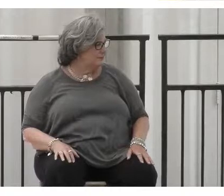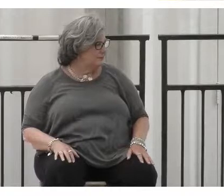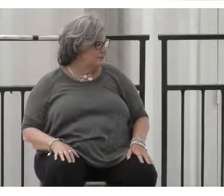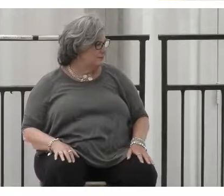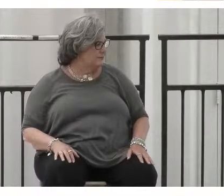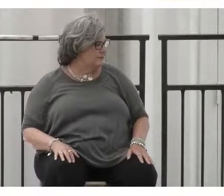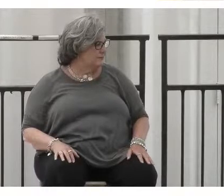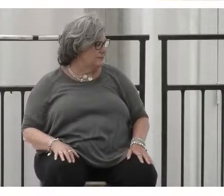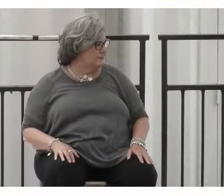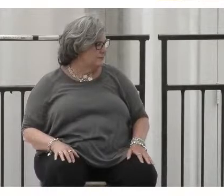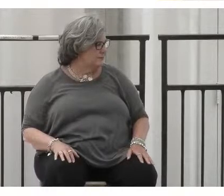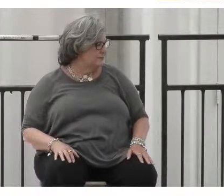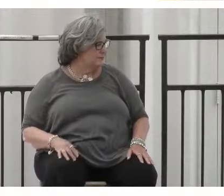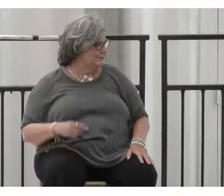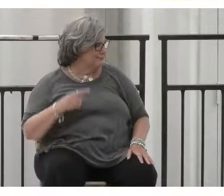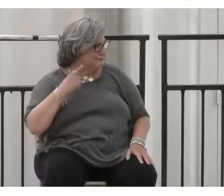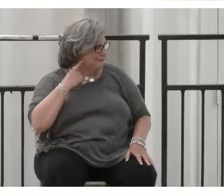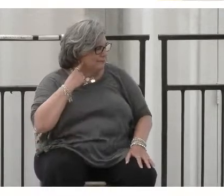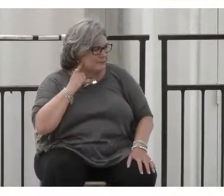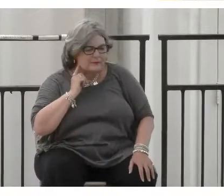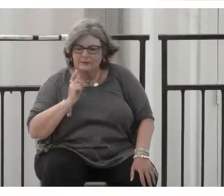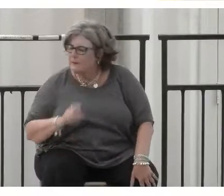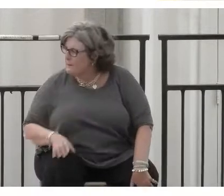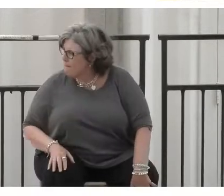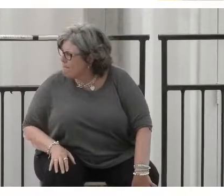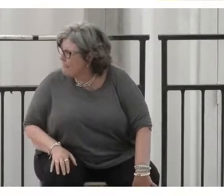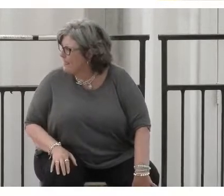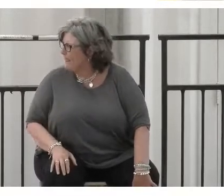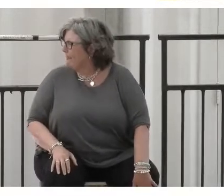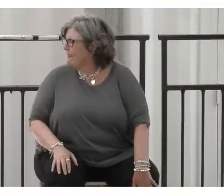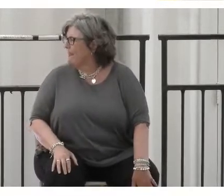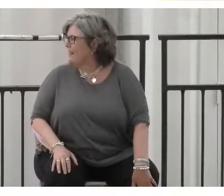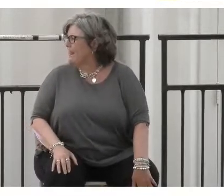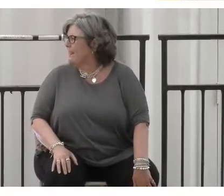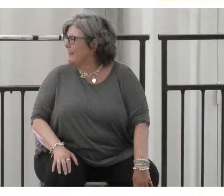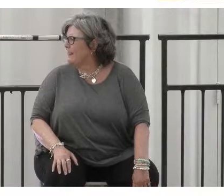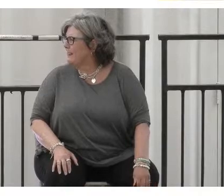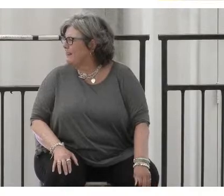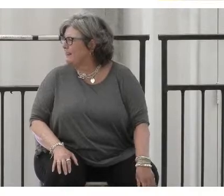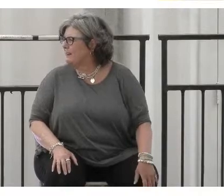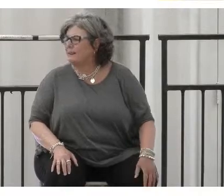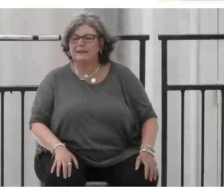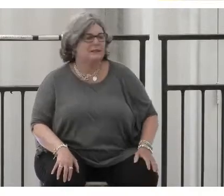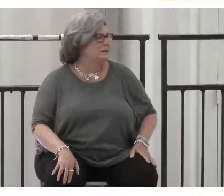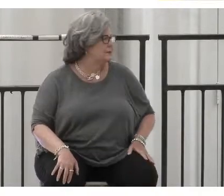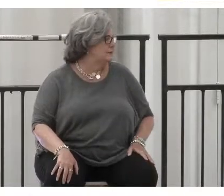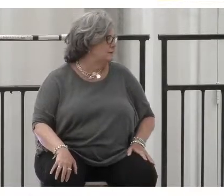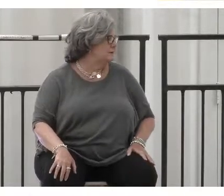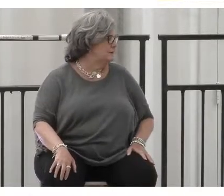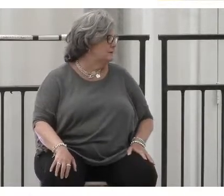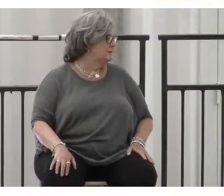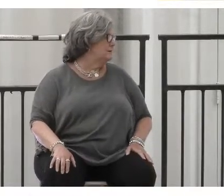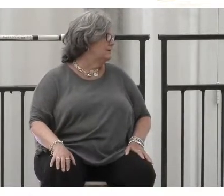in a CAD class in 2019 where we were teaching students Autodesk software, and we had on our hands